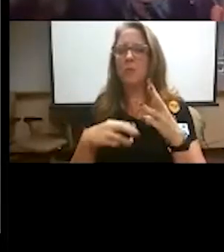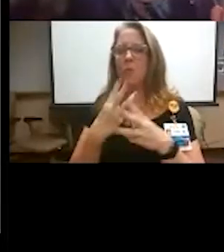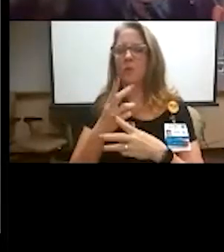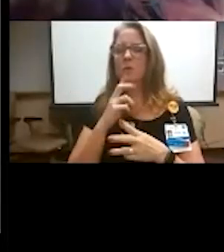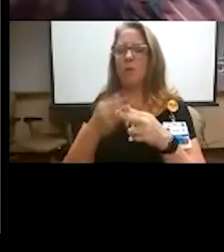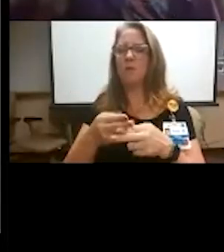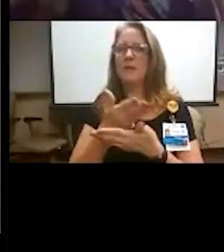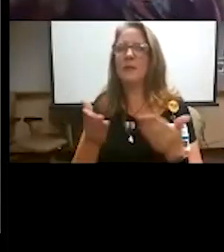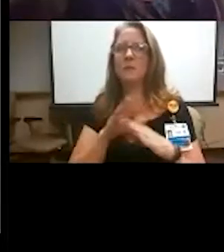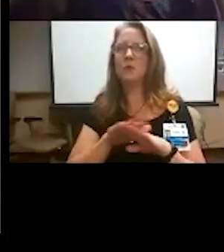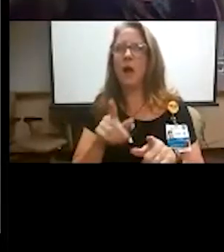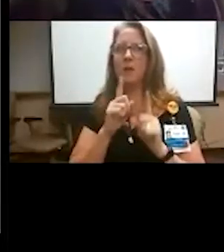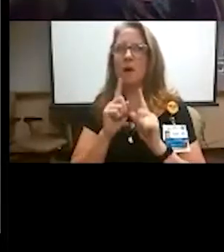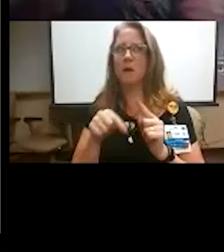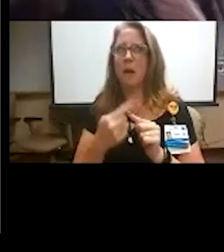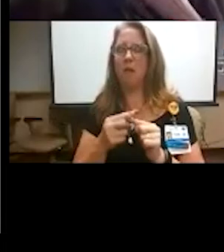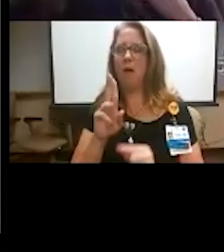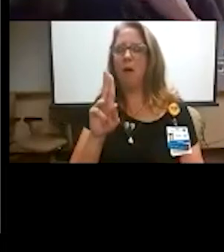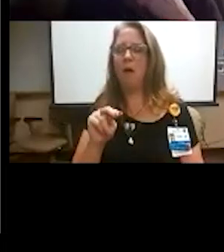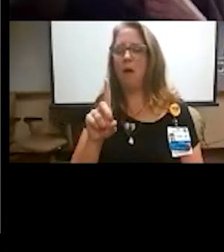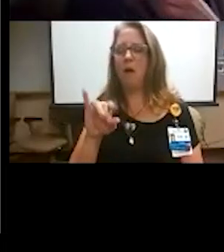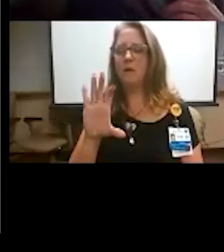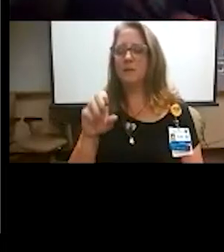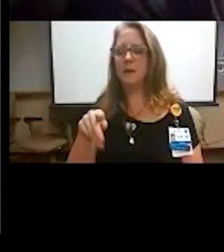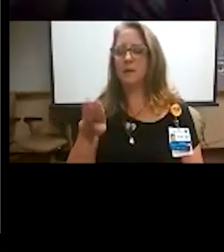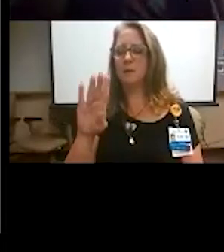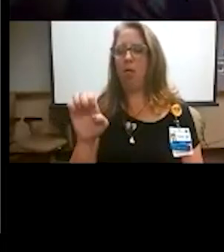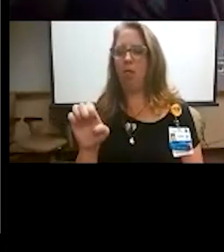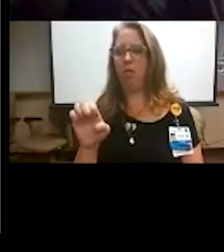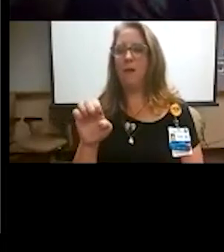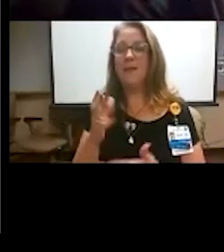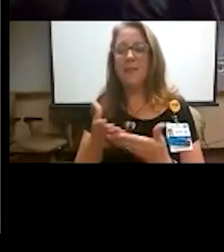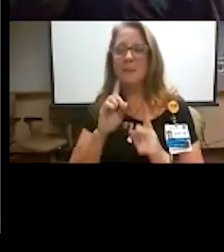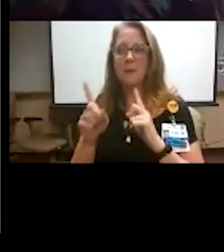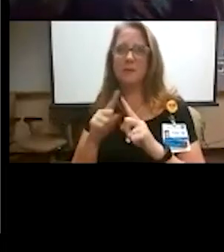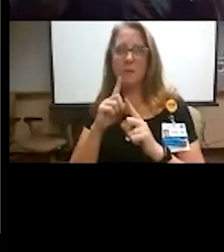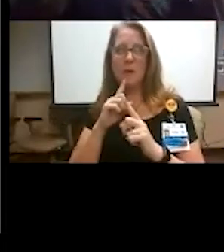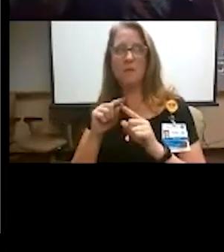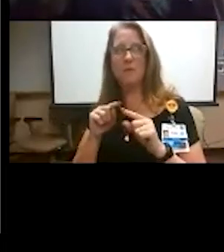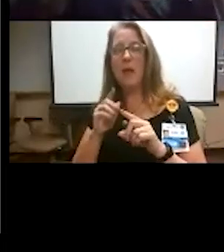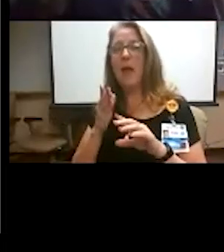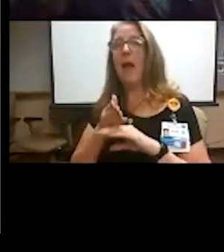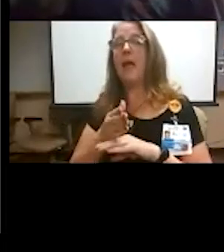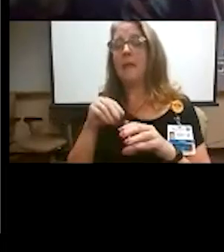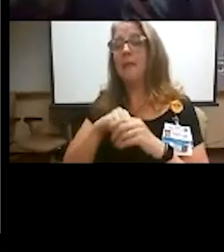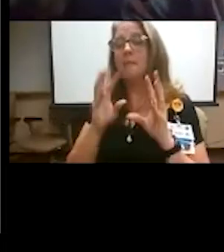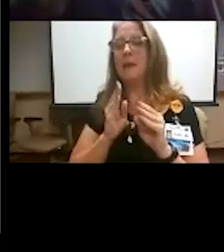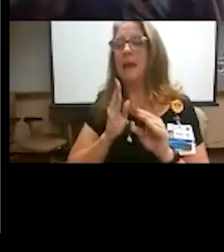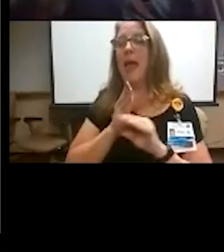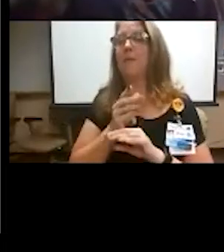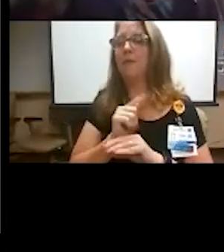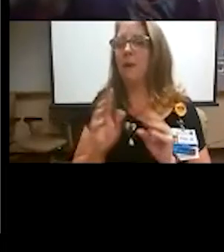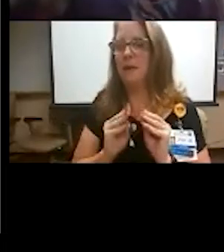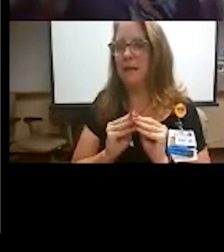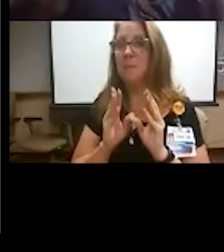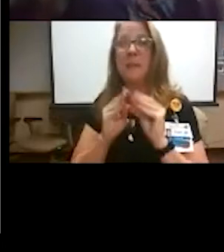undiscussables. We call the elephants in the room. It's the things that people talk about only at the meetings after the meetings, or the meetings after